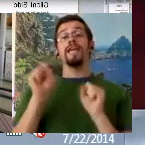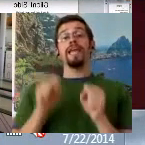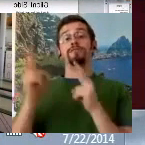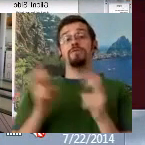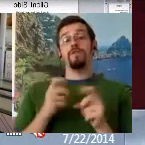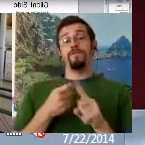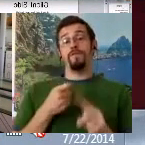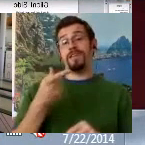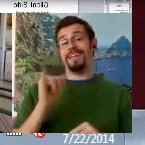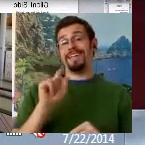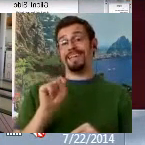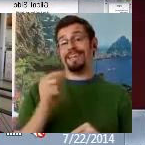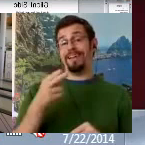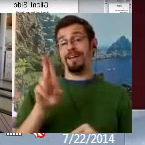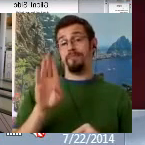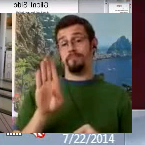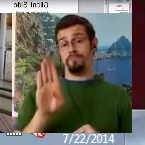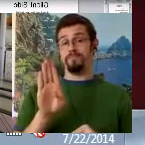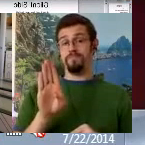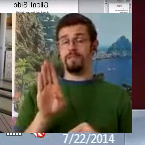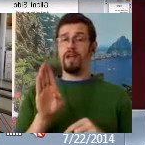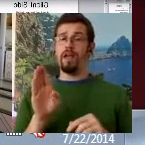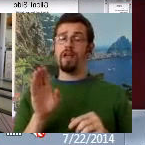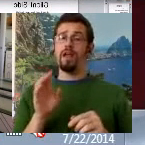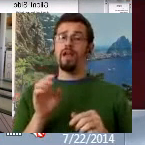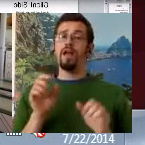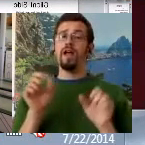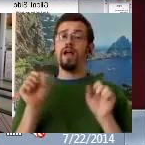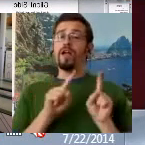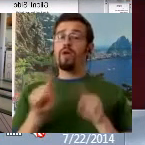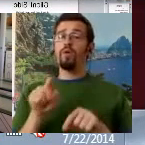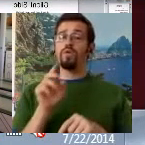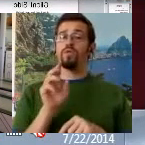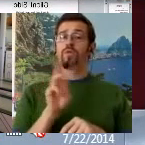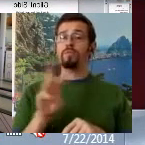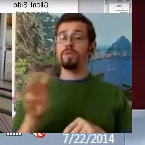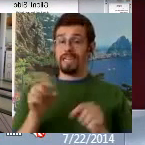the ISWA 2010 font reference, which is